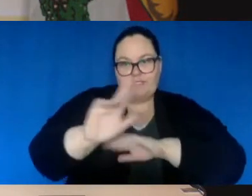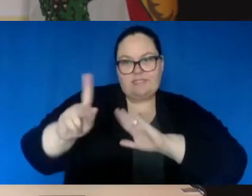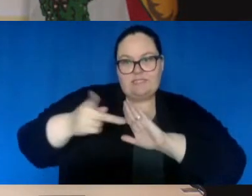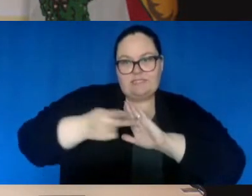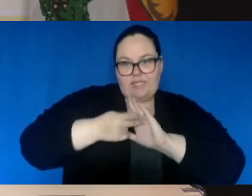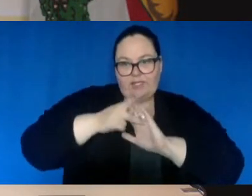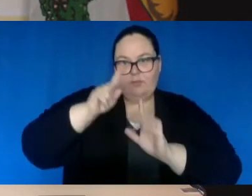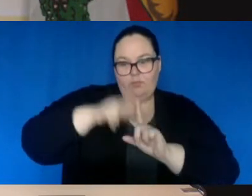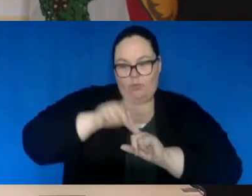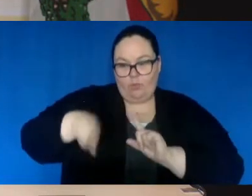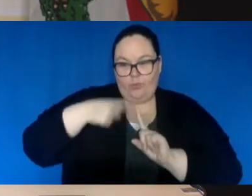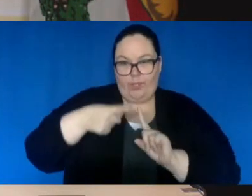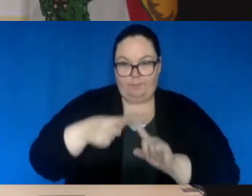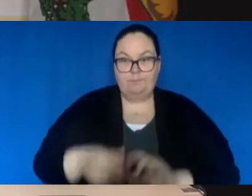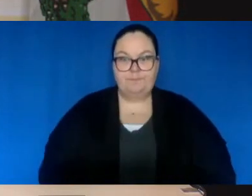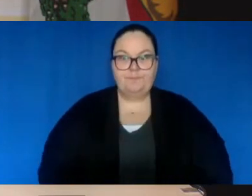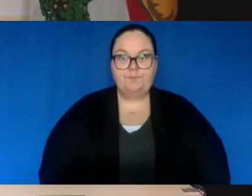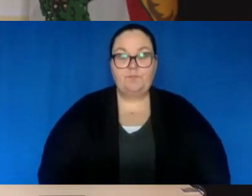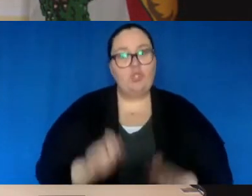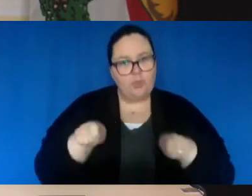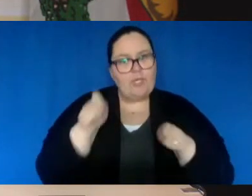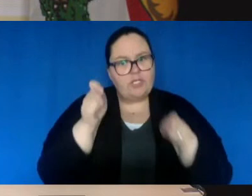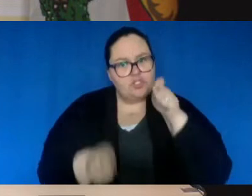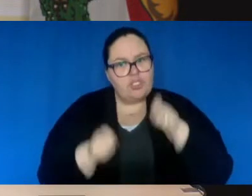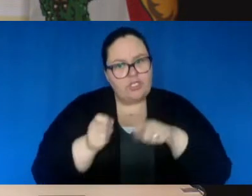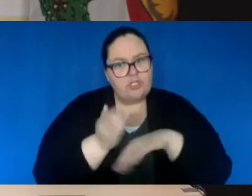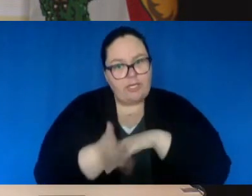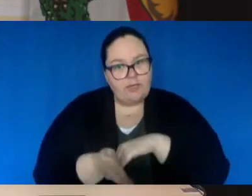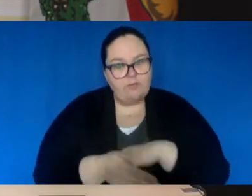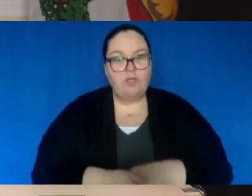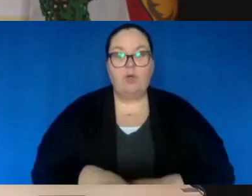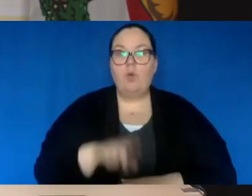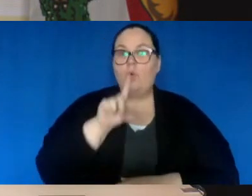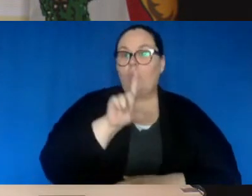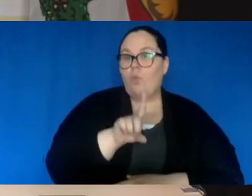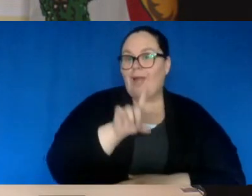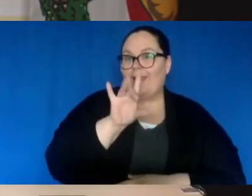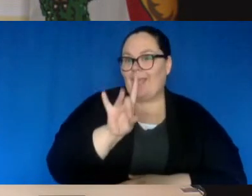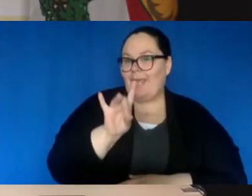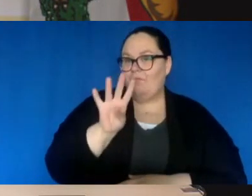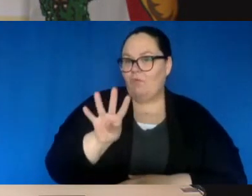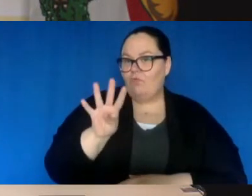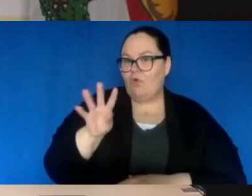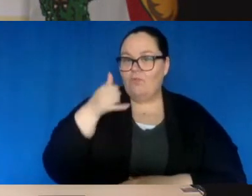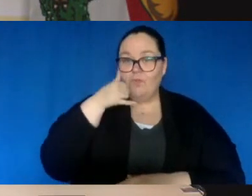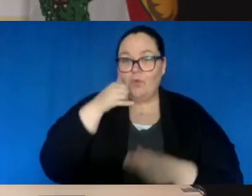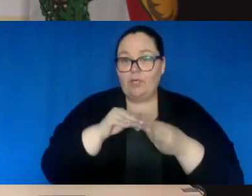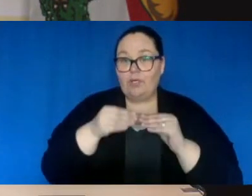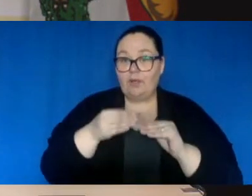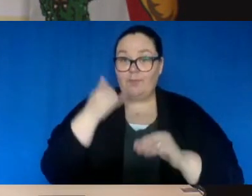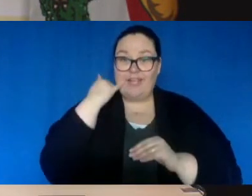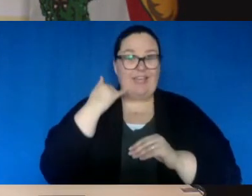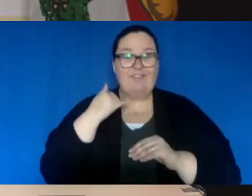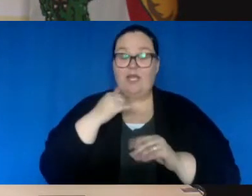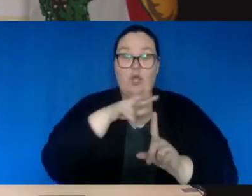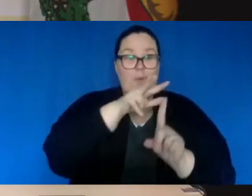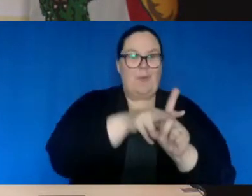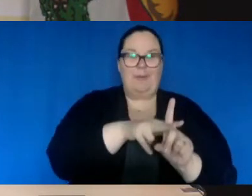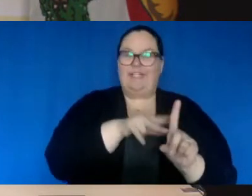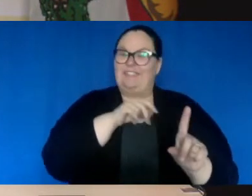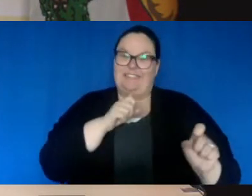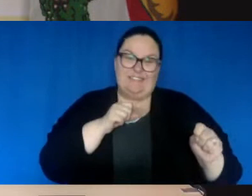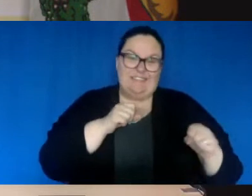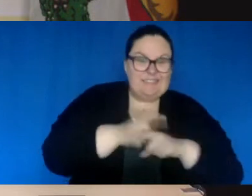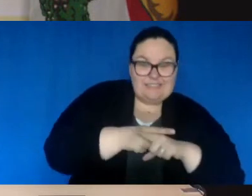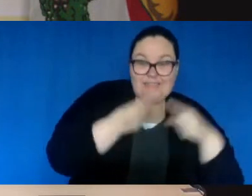appointment. There is an option with the 1-844 line to cancel, reschedule, or change your vaccine appointment at the community clinics